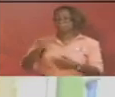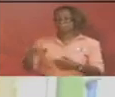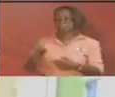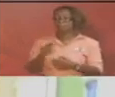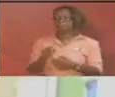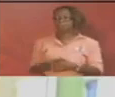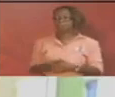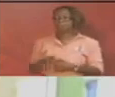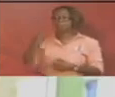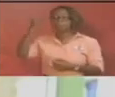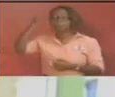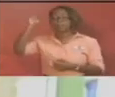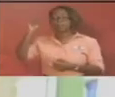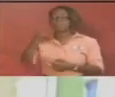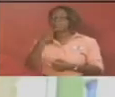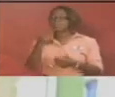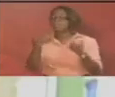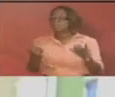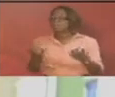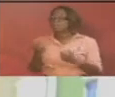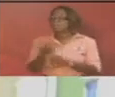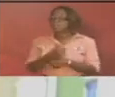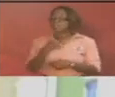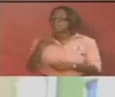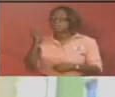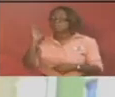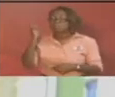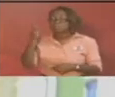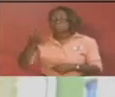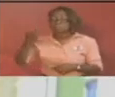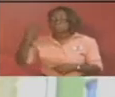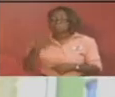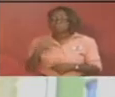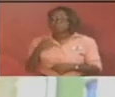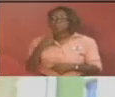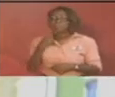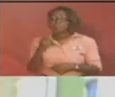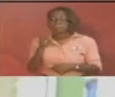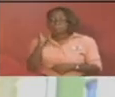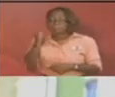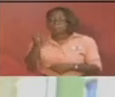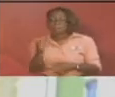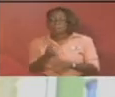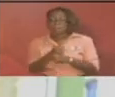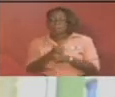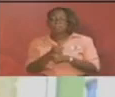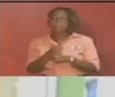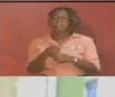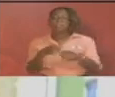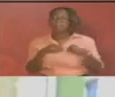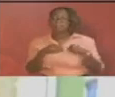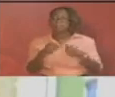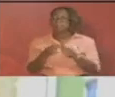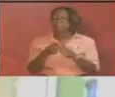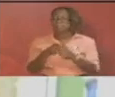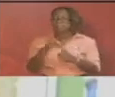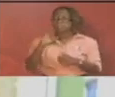today is the day that we were supposed to receive the first tranche from COVAX. So I just wanted to find out